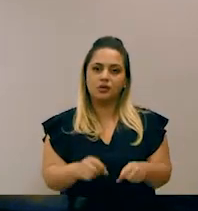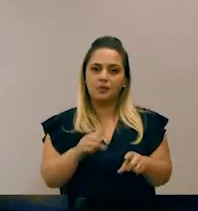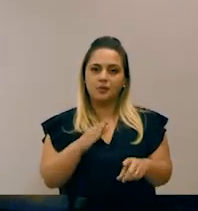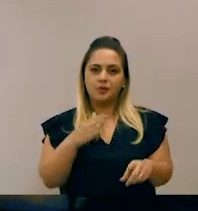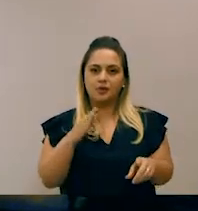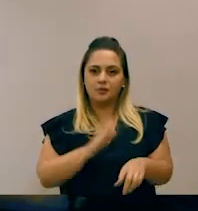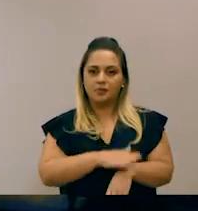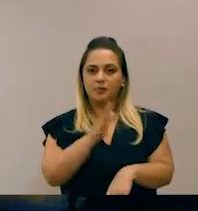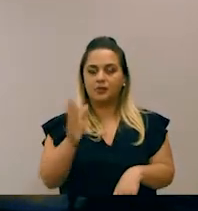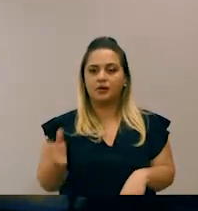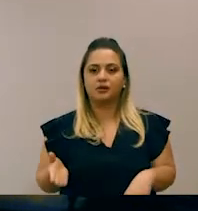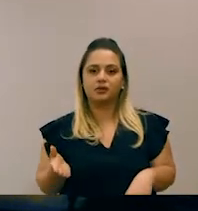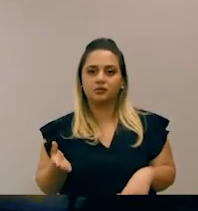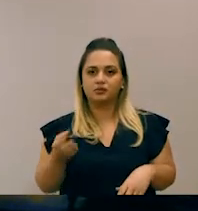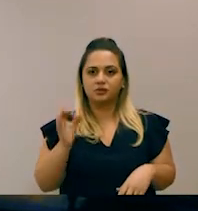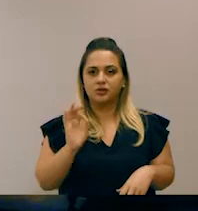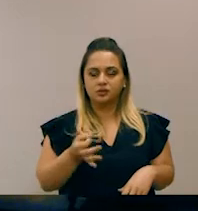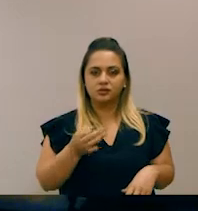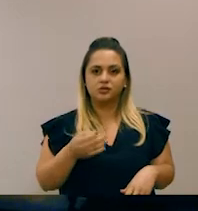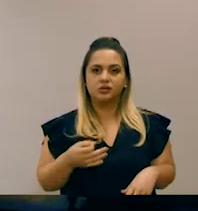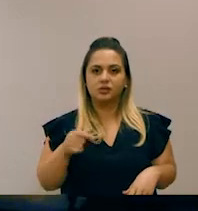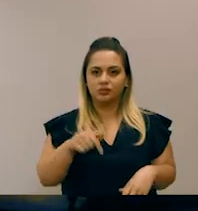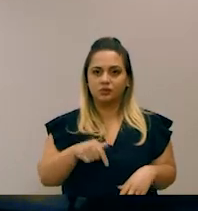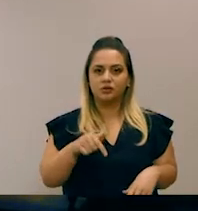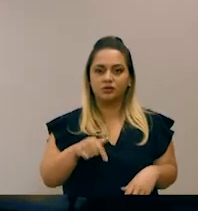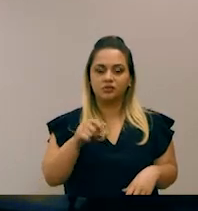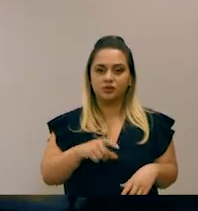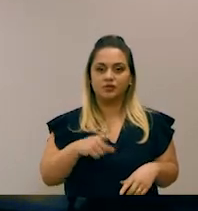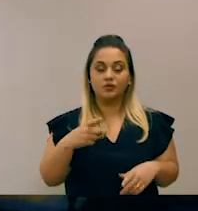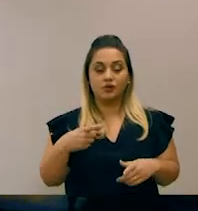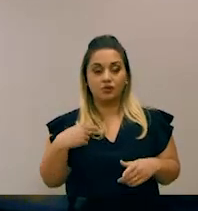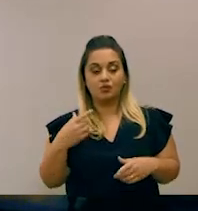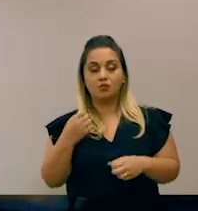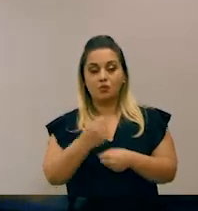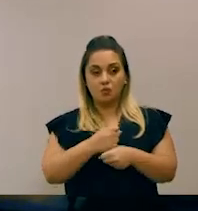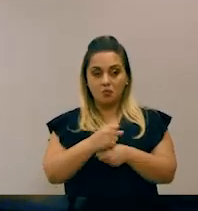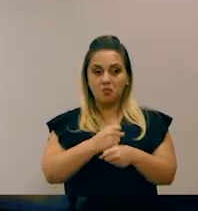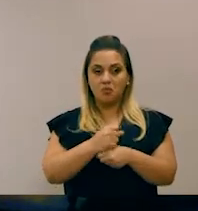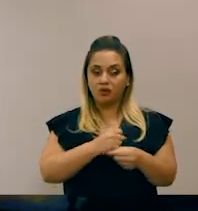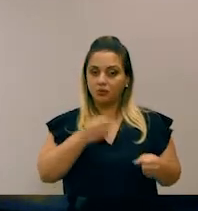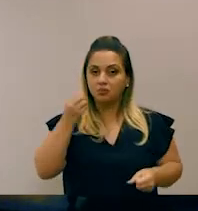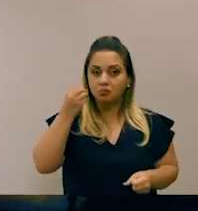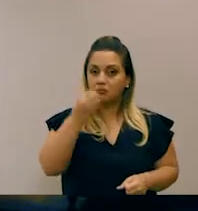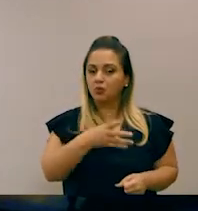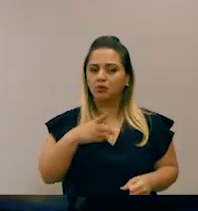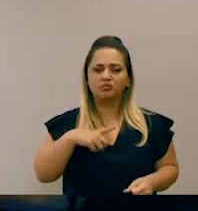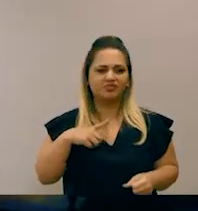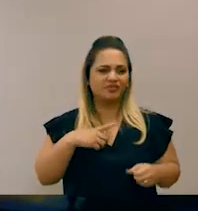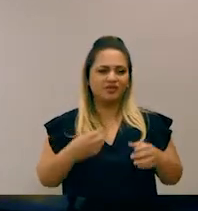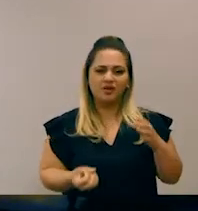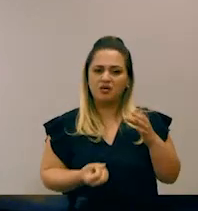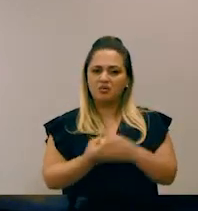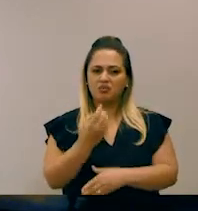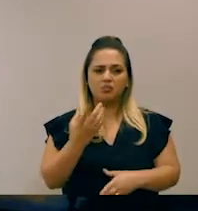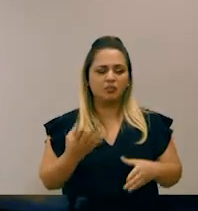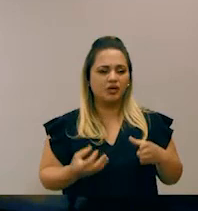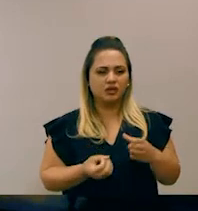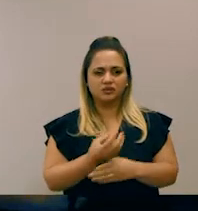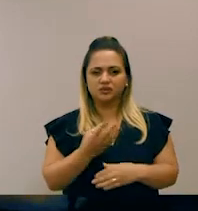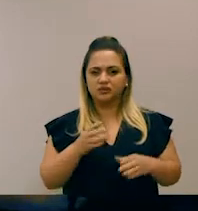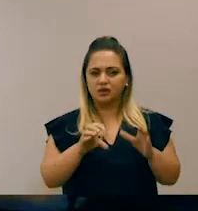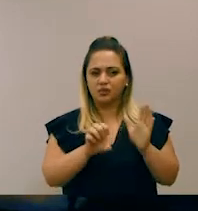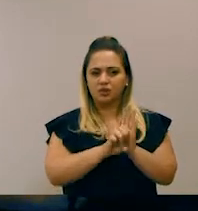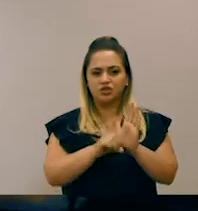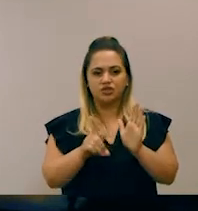embedding models. 2018 was a very atypical year